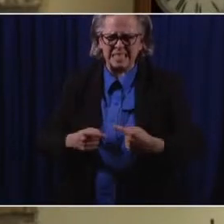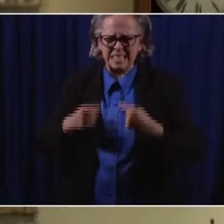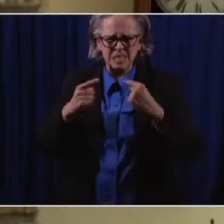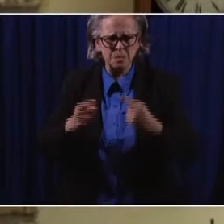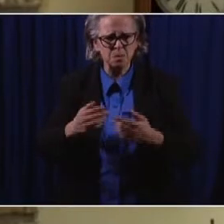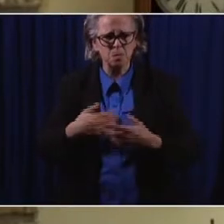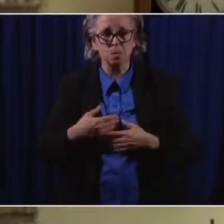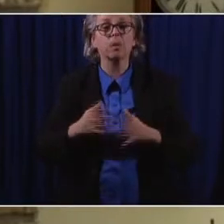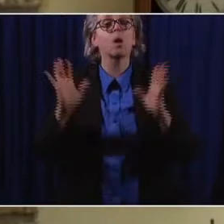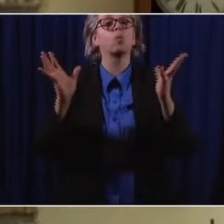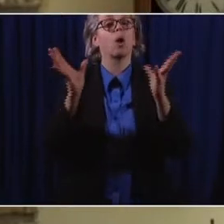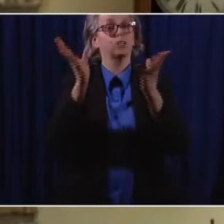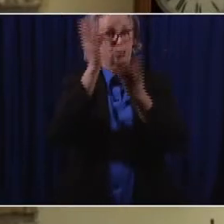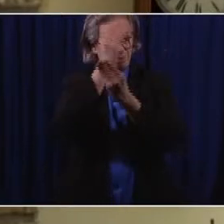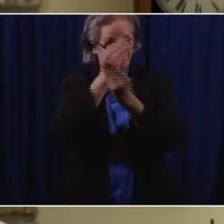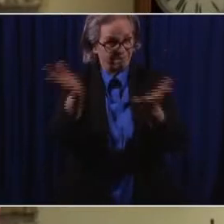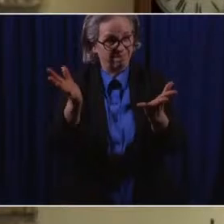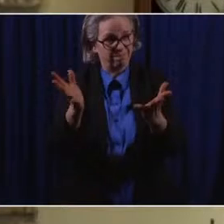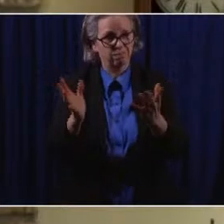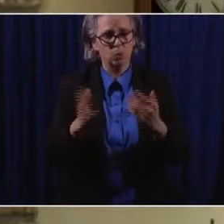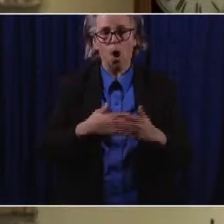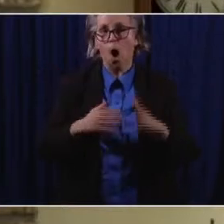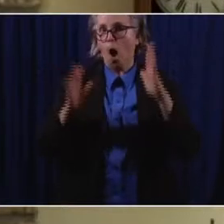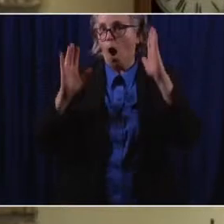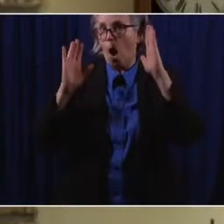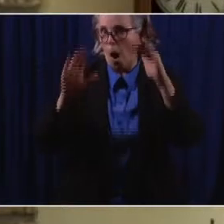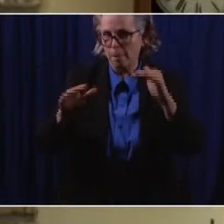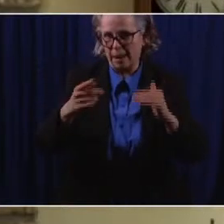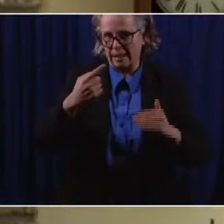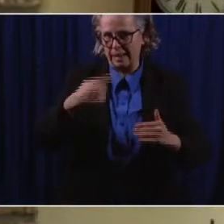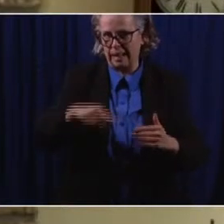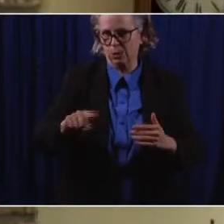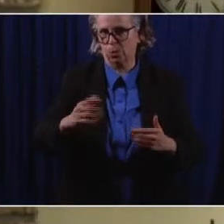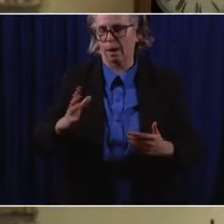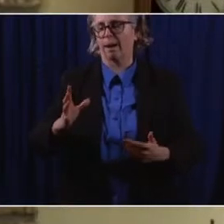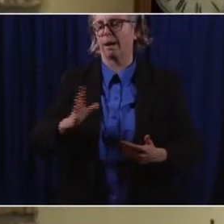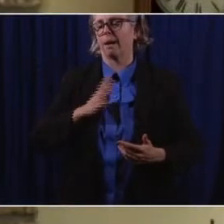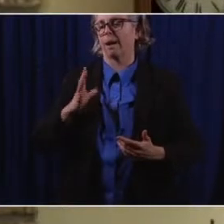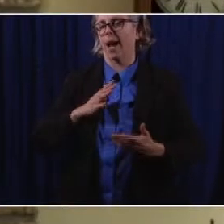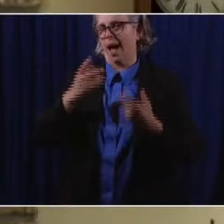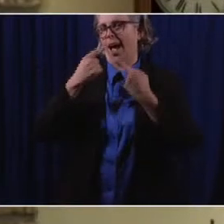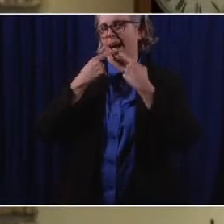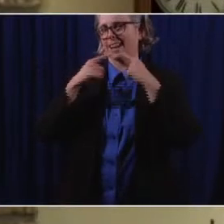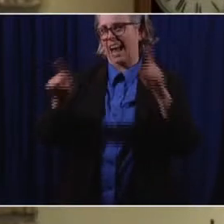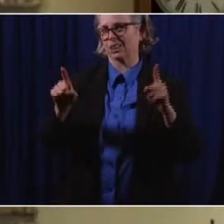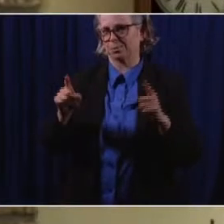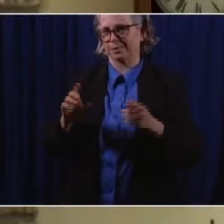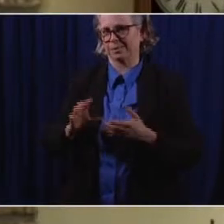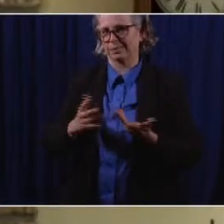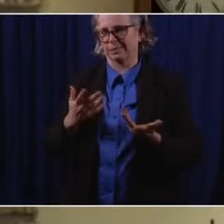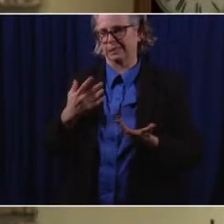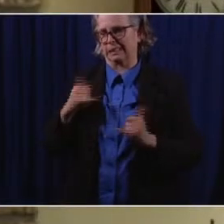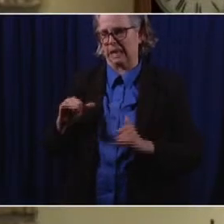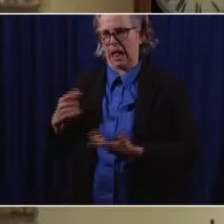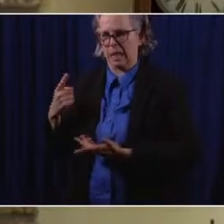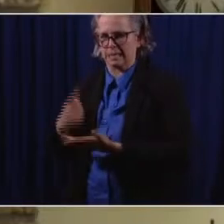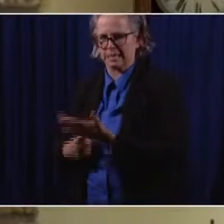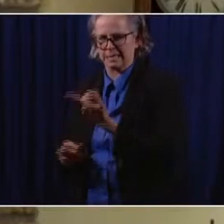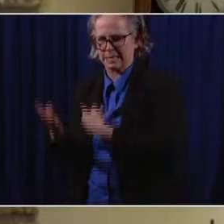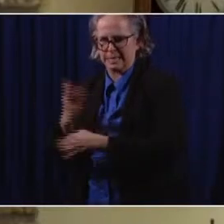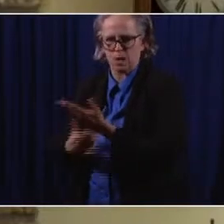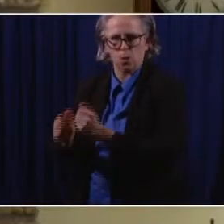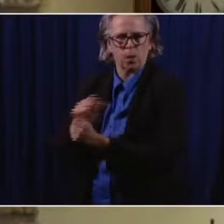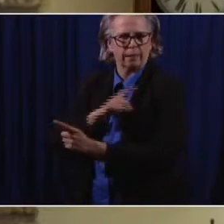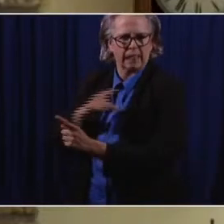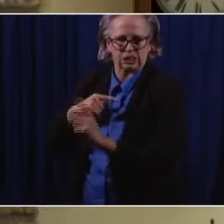talked a little bit about last week, just to tell people it's coming when we get everything worked out with the General Assembly and have it ready to go, and we can